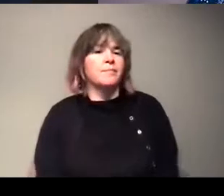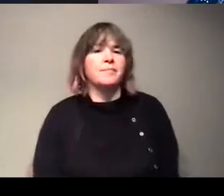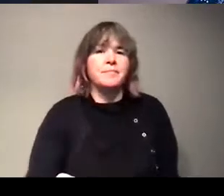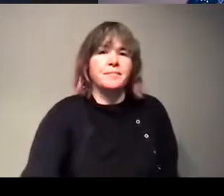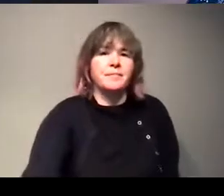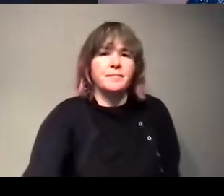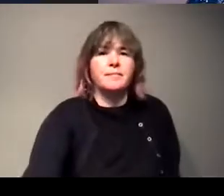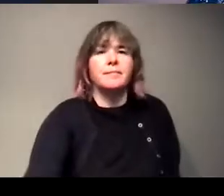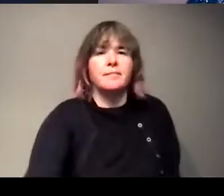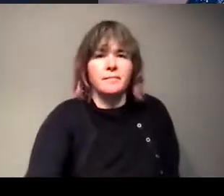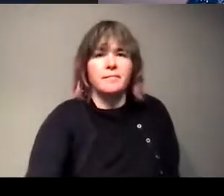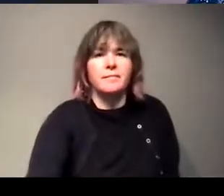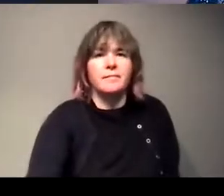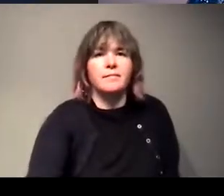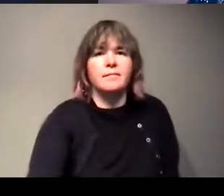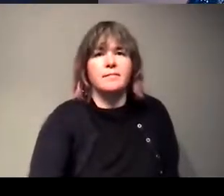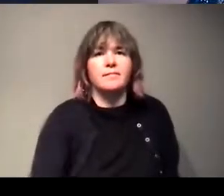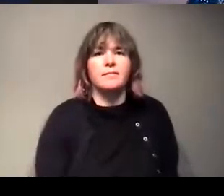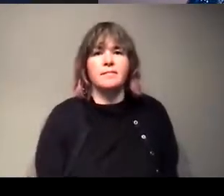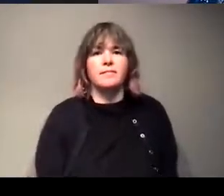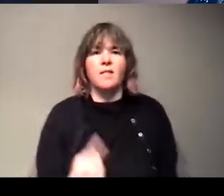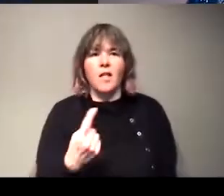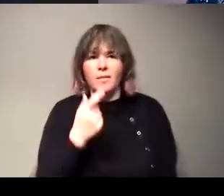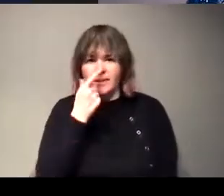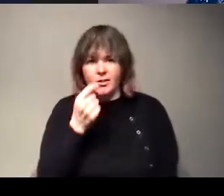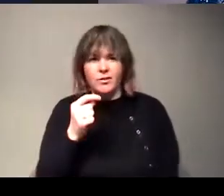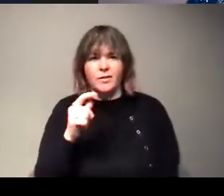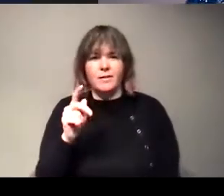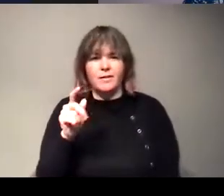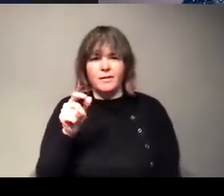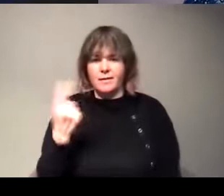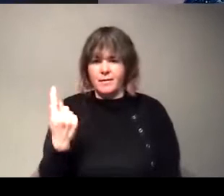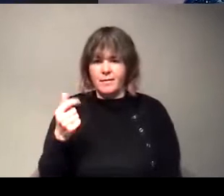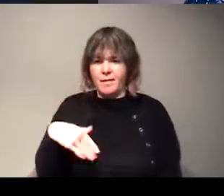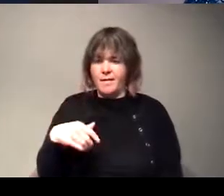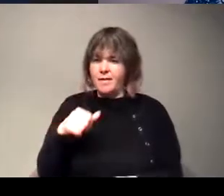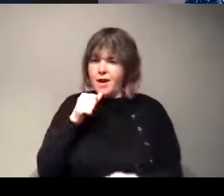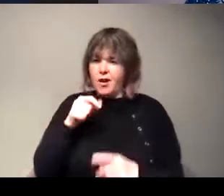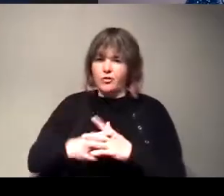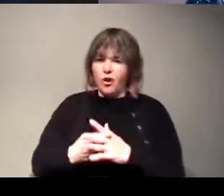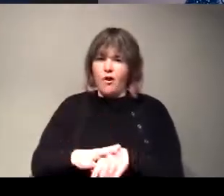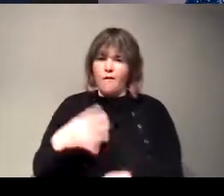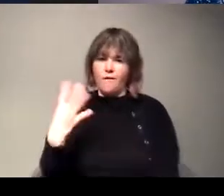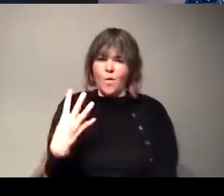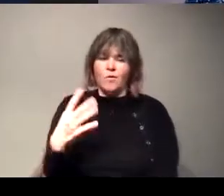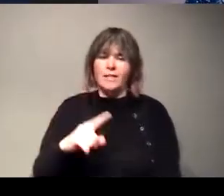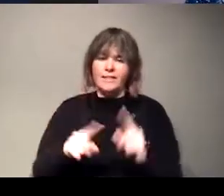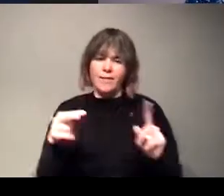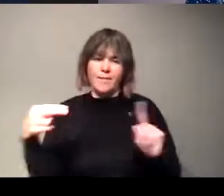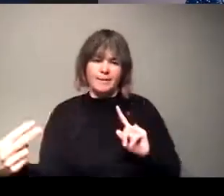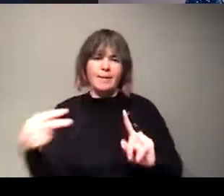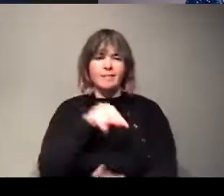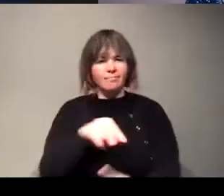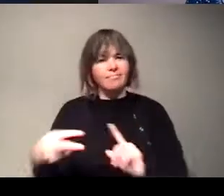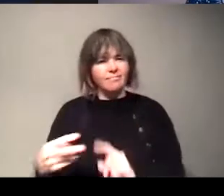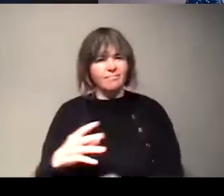it's always interesting to find someone who did not start on 4. So it's different perspective, really different perspective.